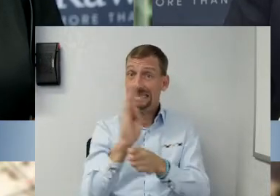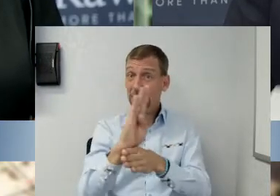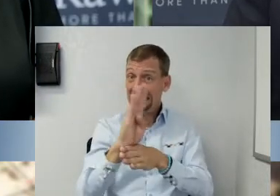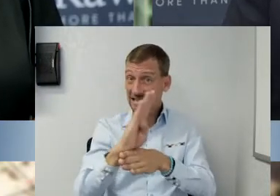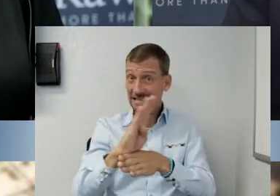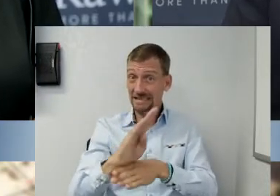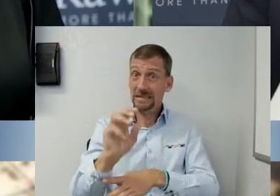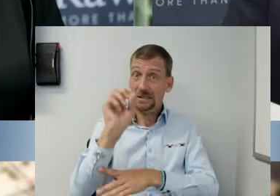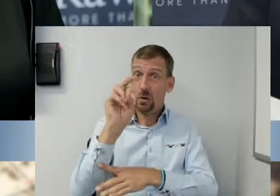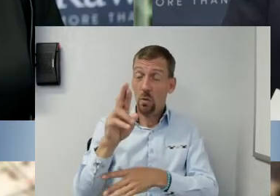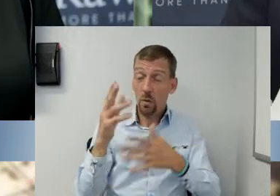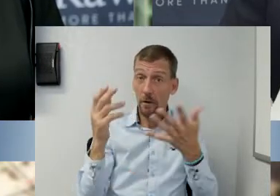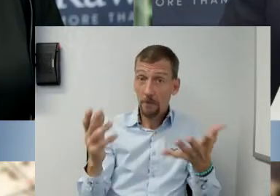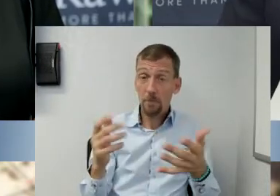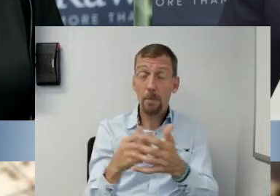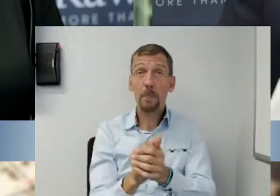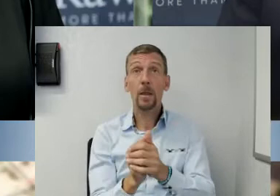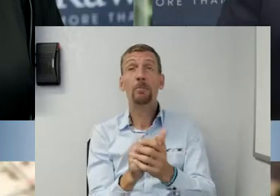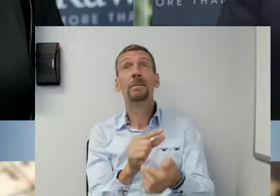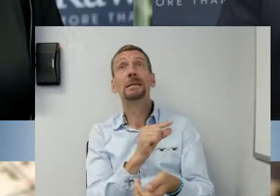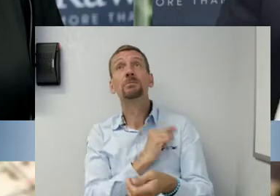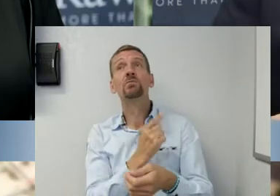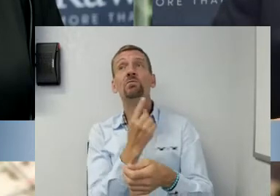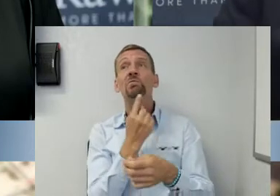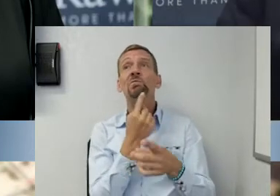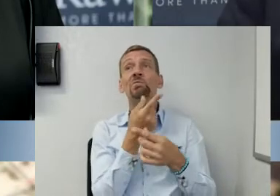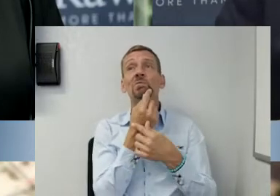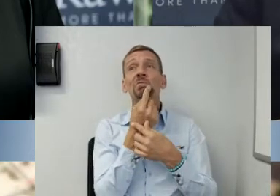8? Yes.